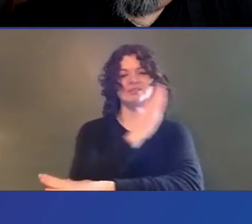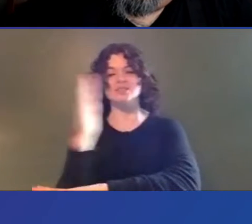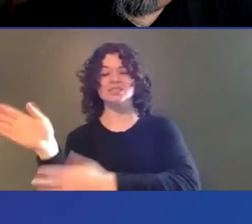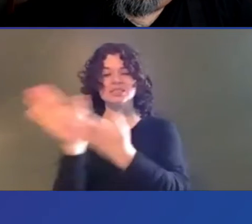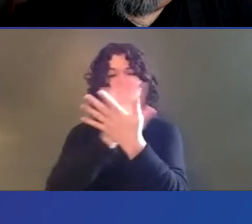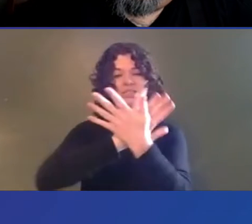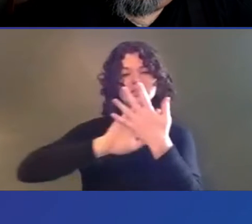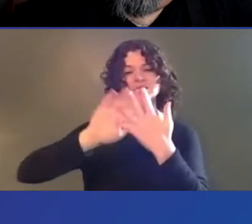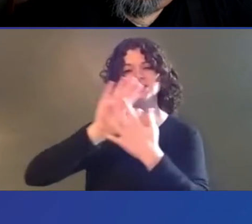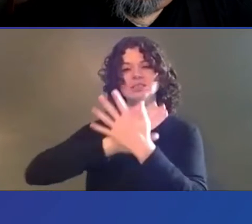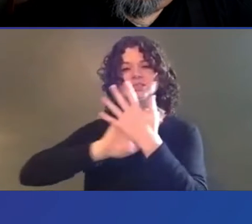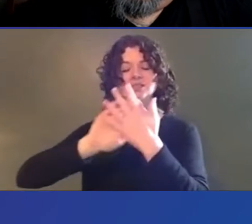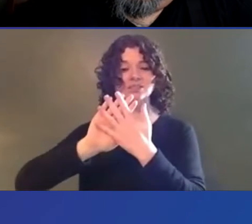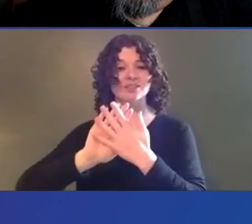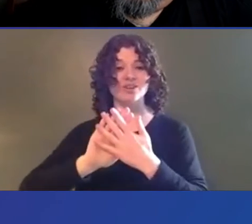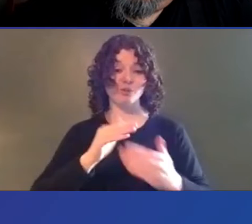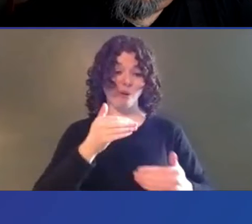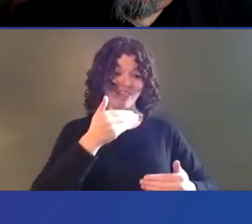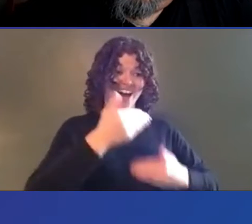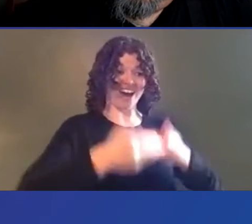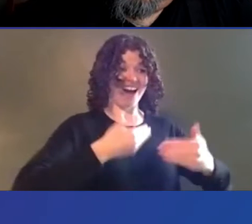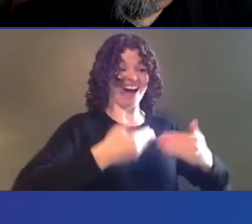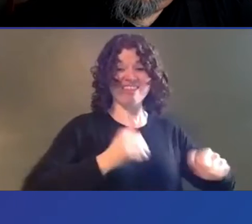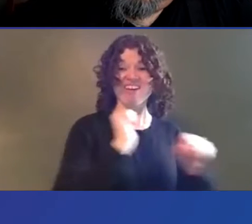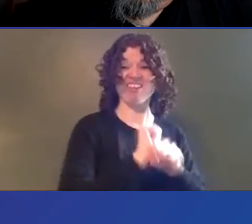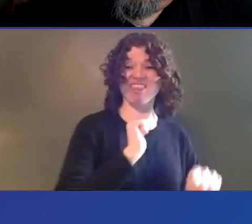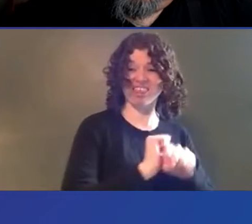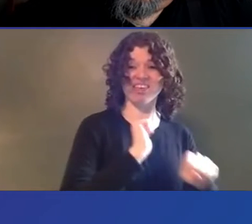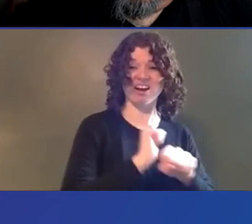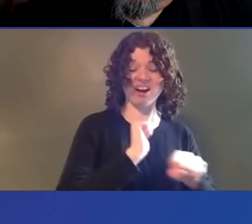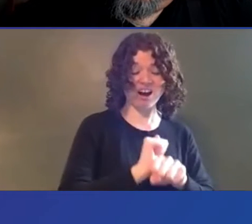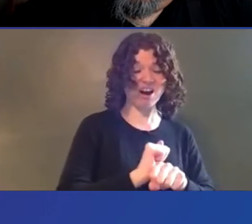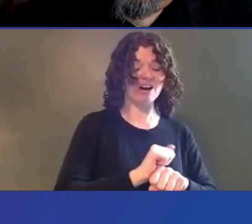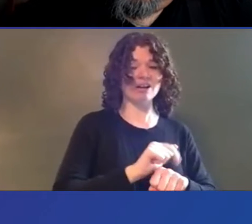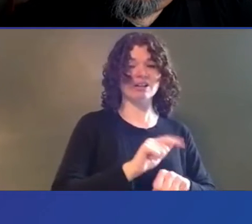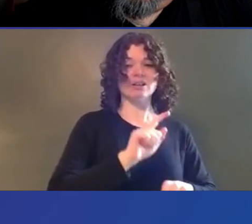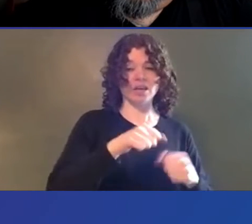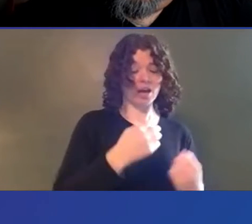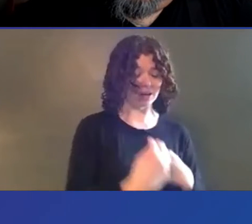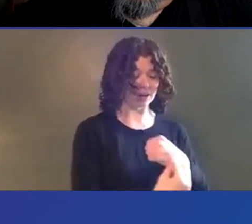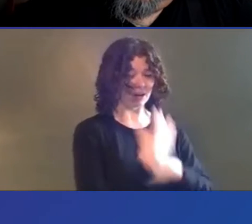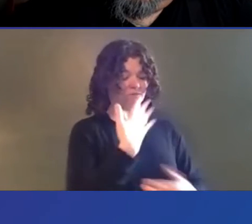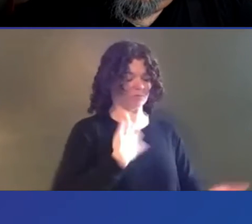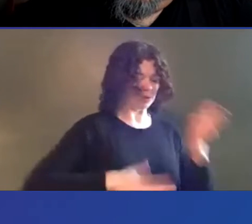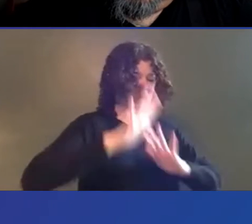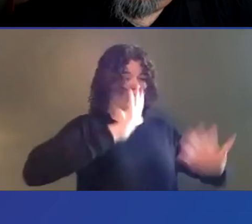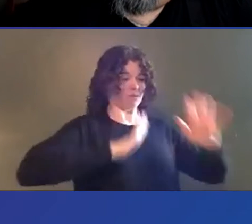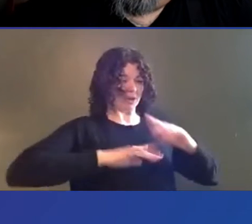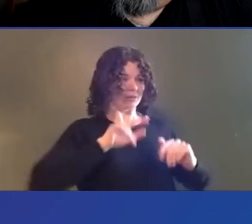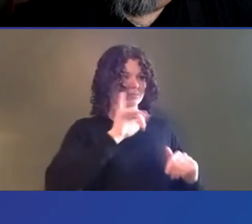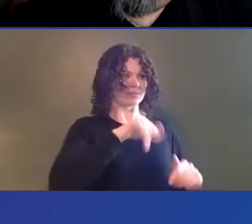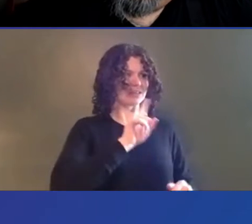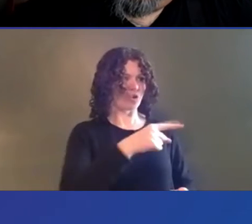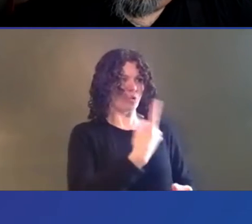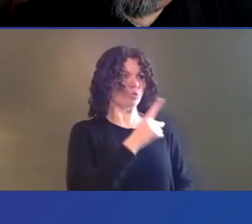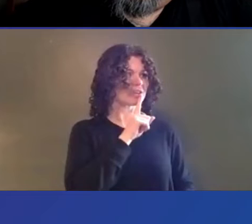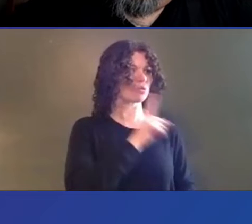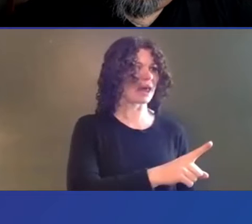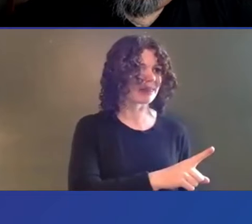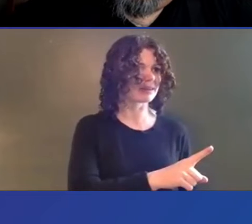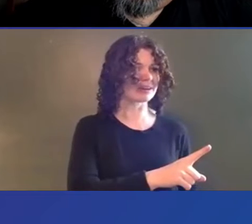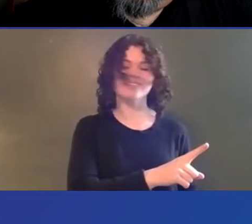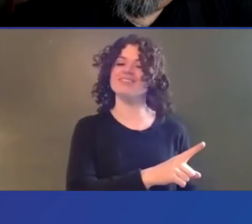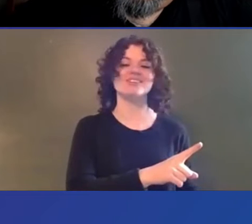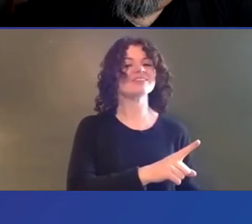the hustle puzzle is real, and it can confuse you and make it think that that's the thing. Right. But you have to have